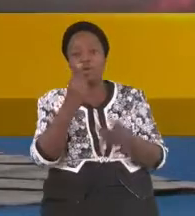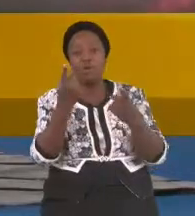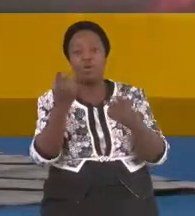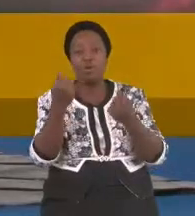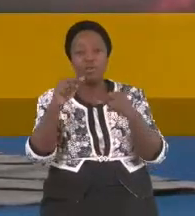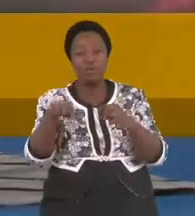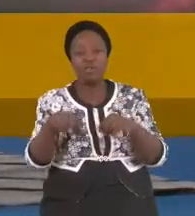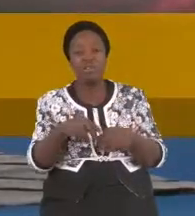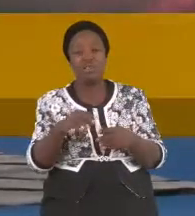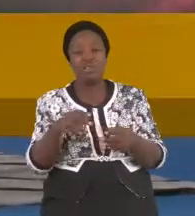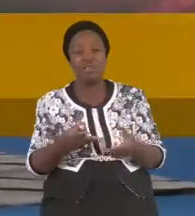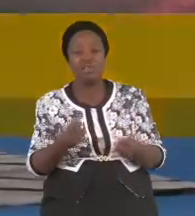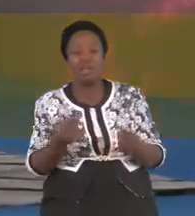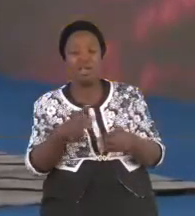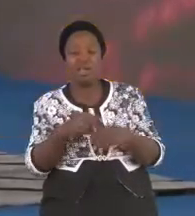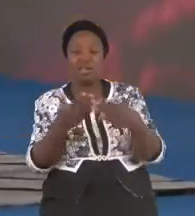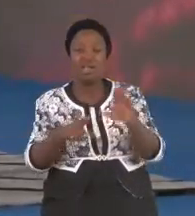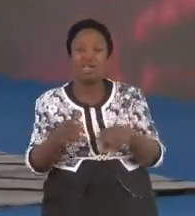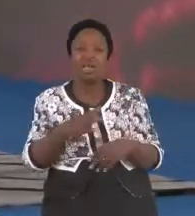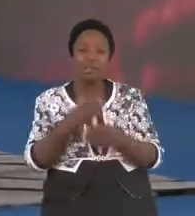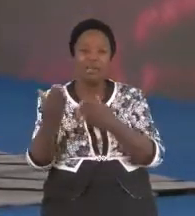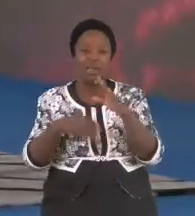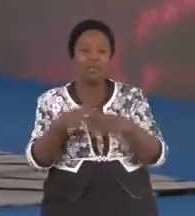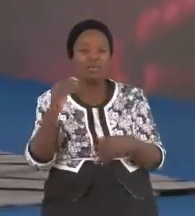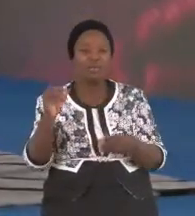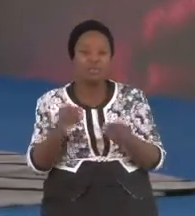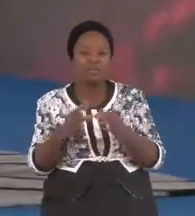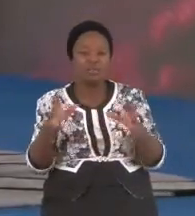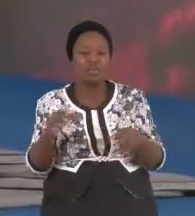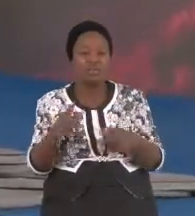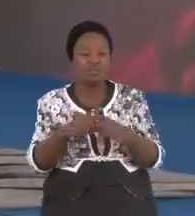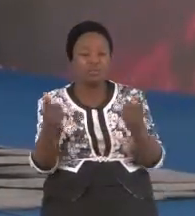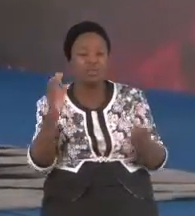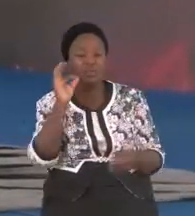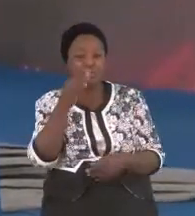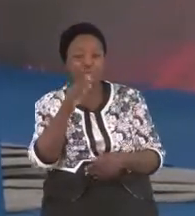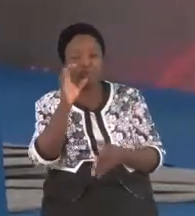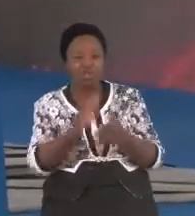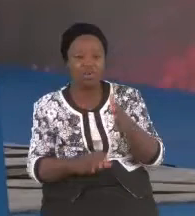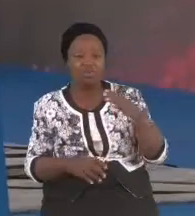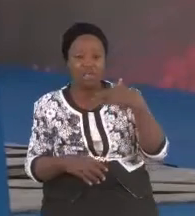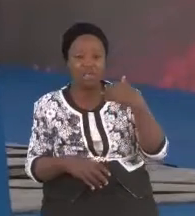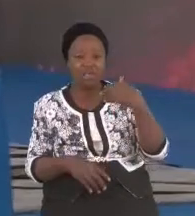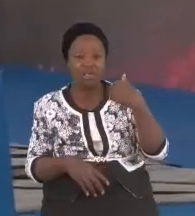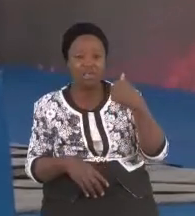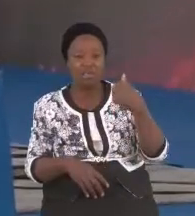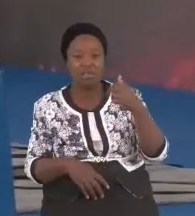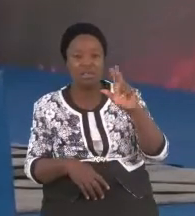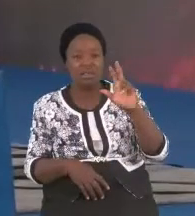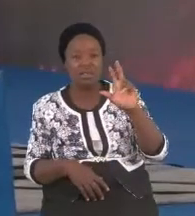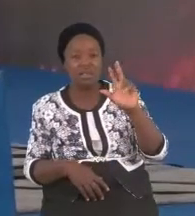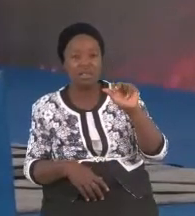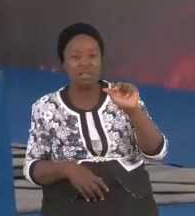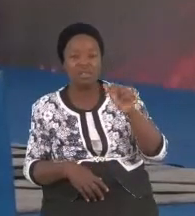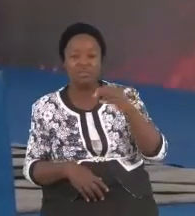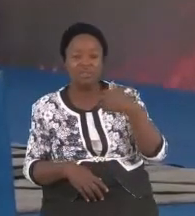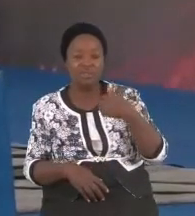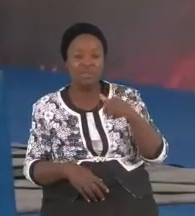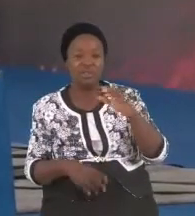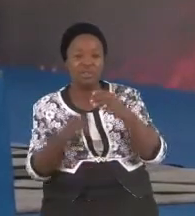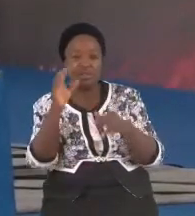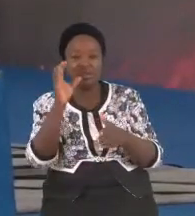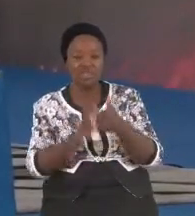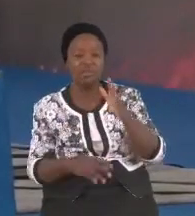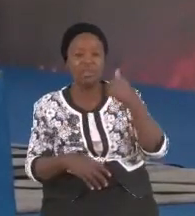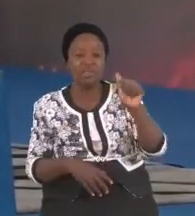bringing forth much fruit. Chapter 13, verse 5. After